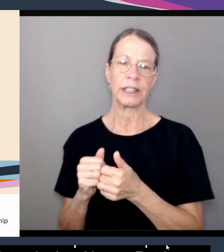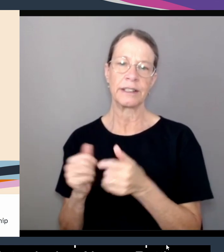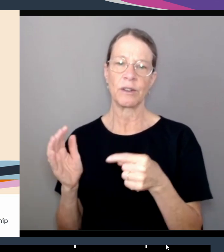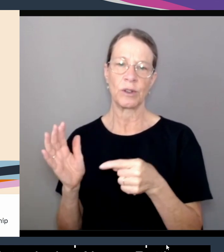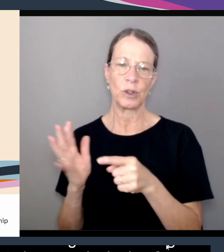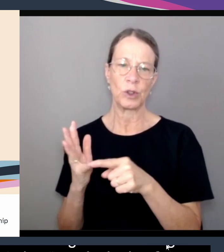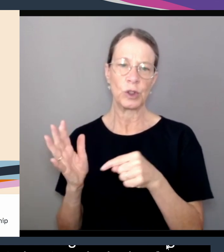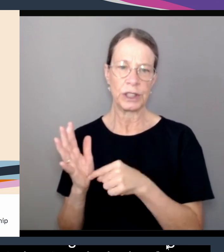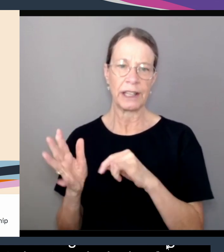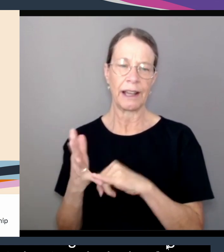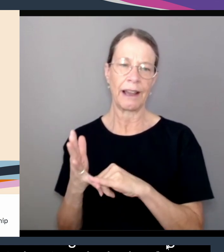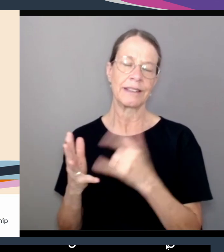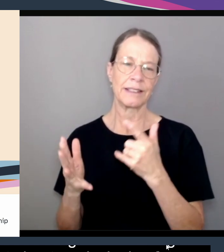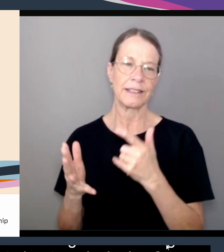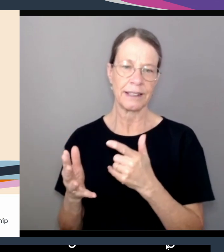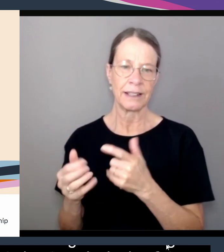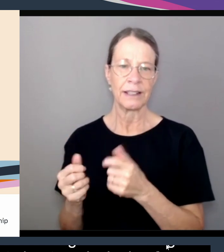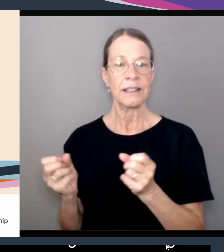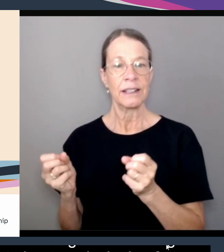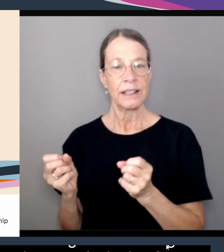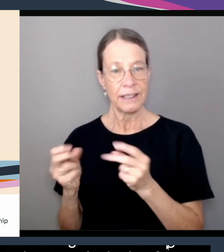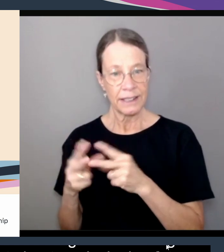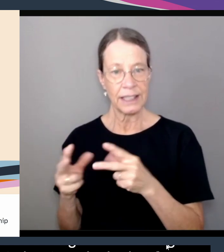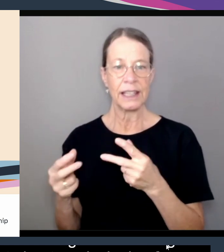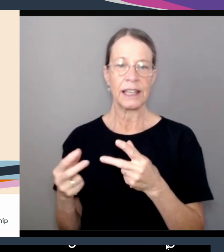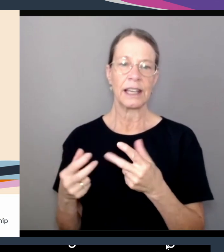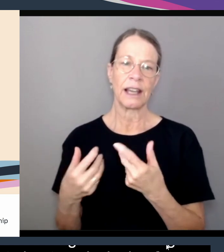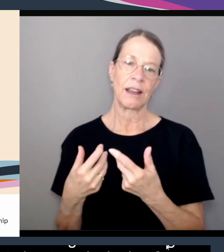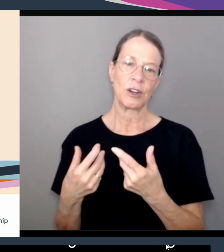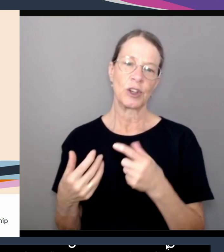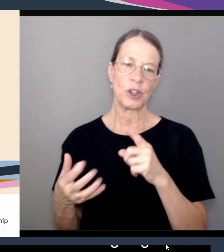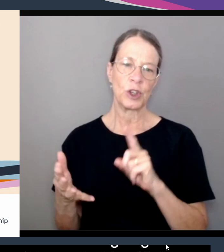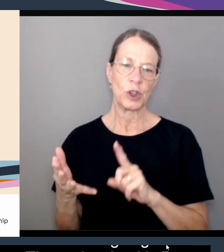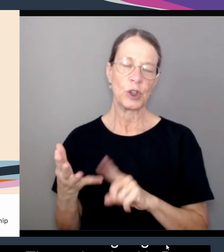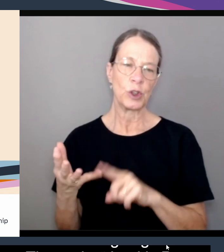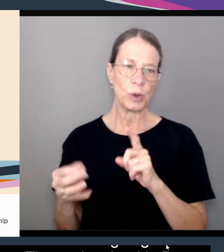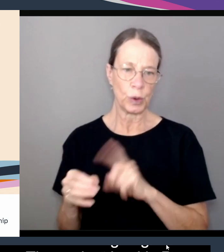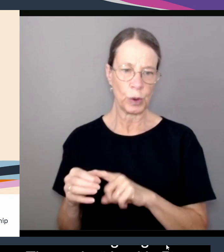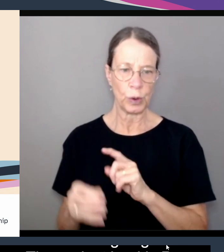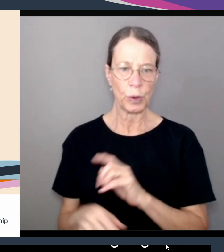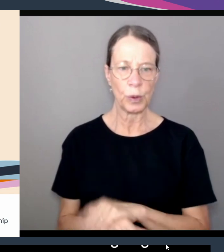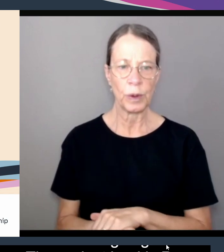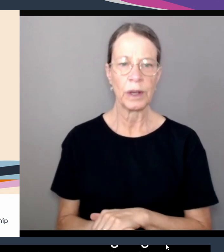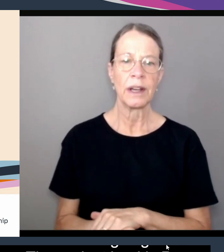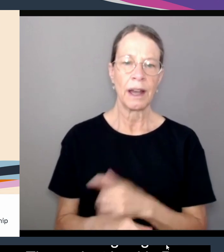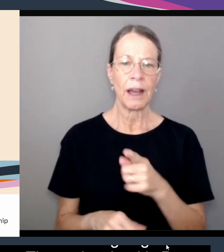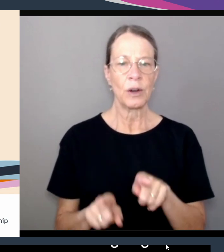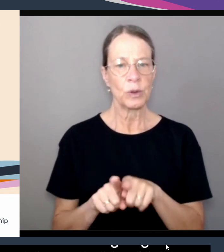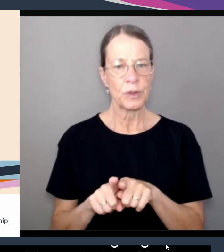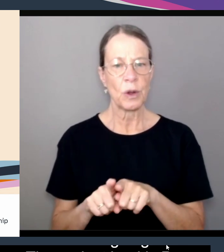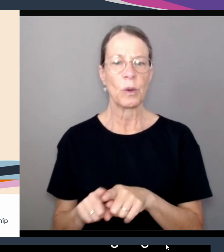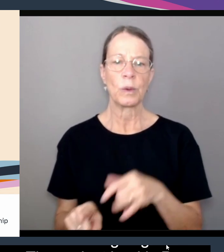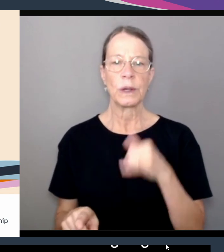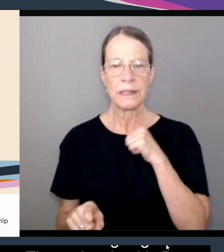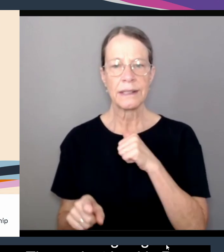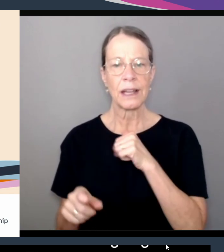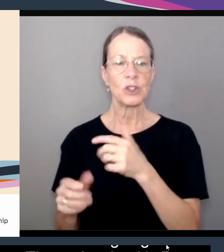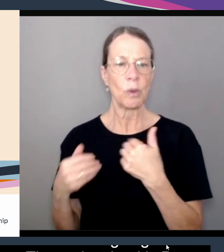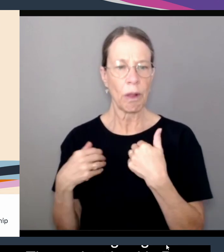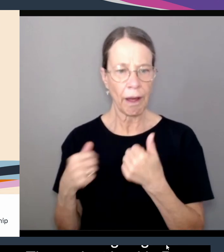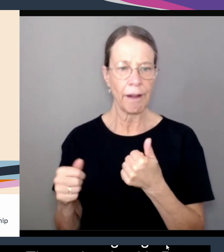in partnership with Sexual Health and Family Planning ACT, Sexual Health Quarters WA and Sexual Health